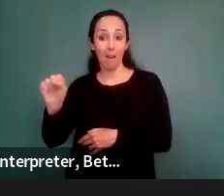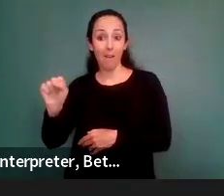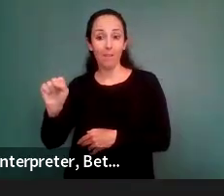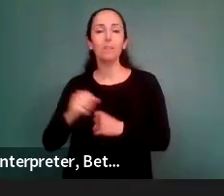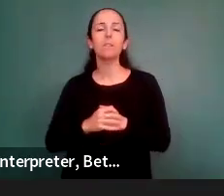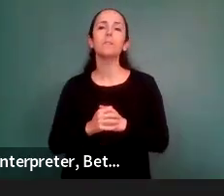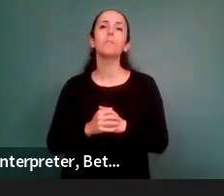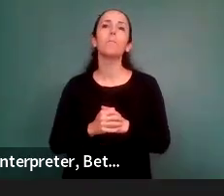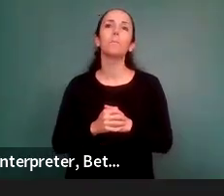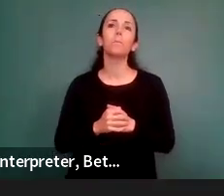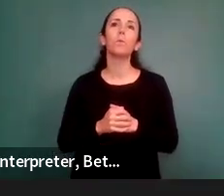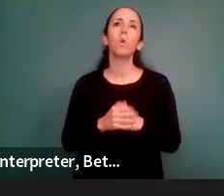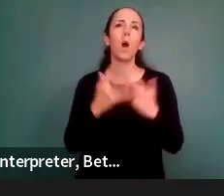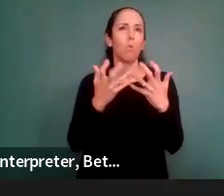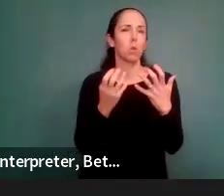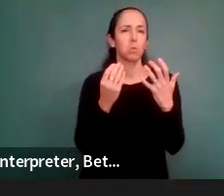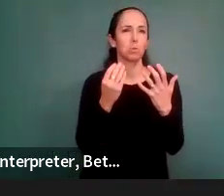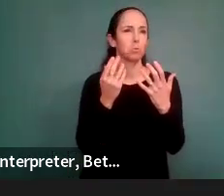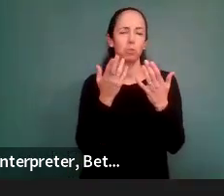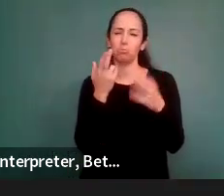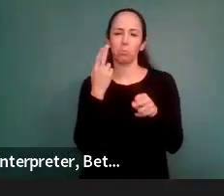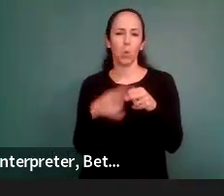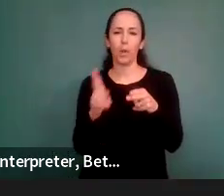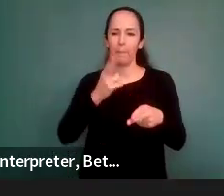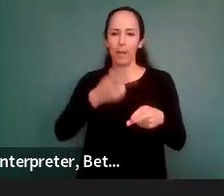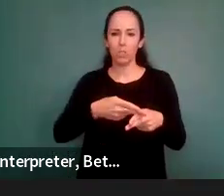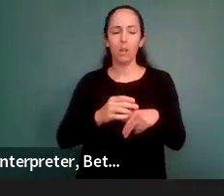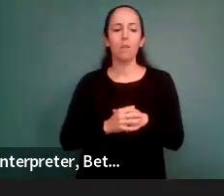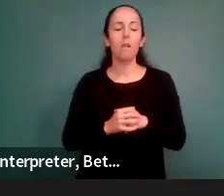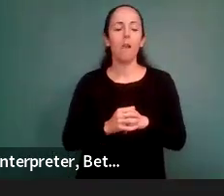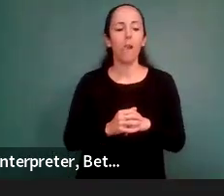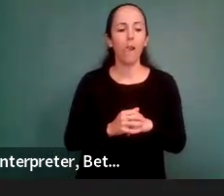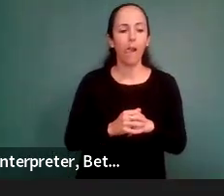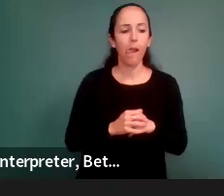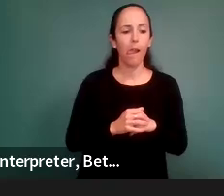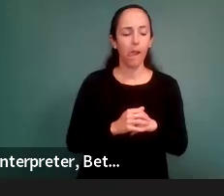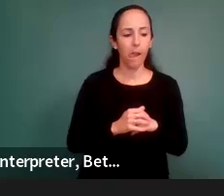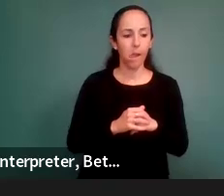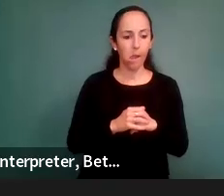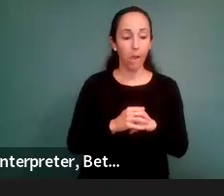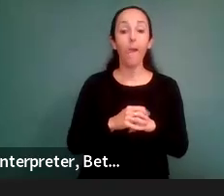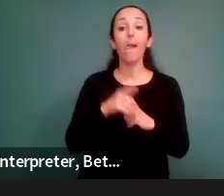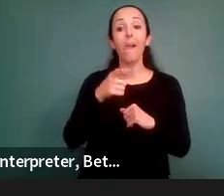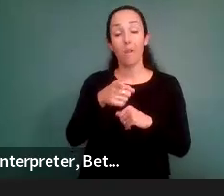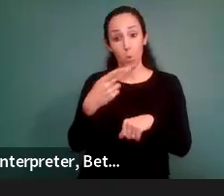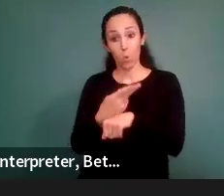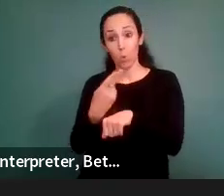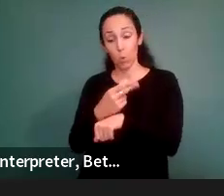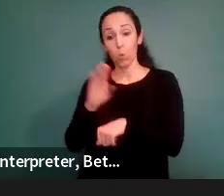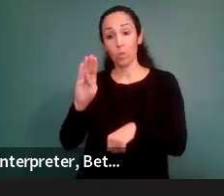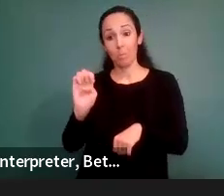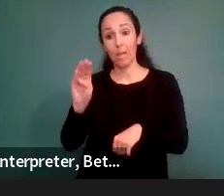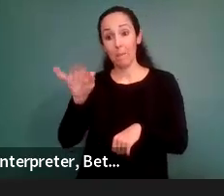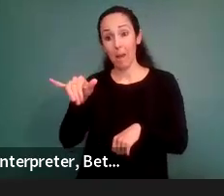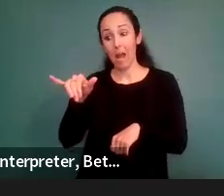attendees very quickly that you'll have another pair of eyes when you contact Be My Eyes.